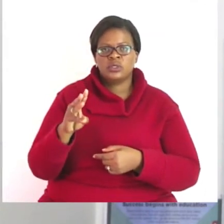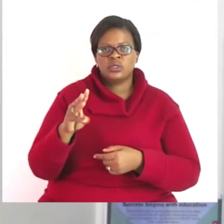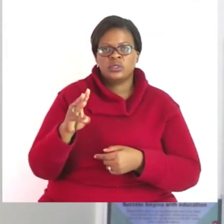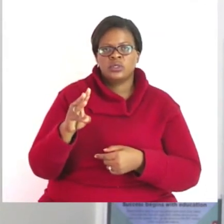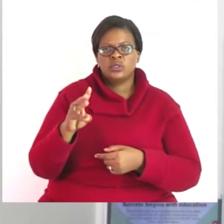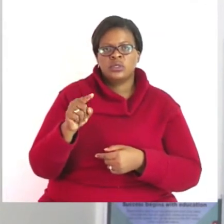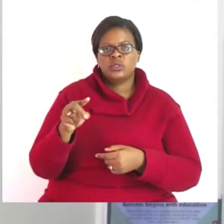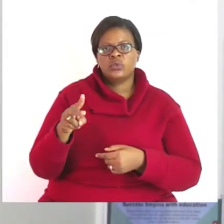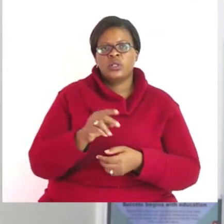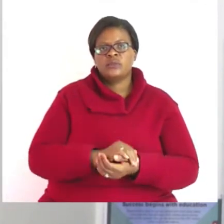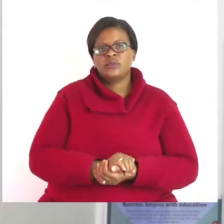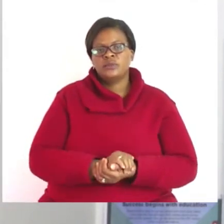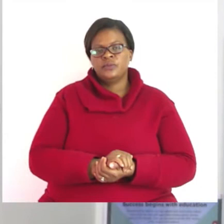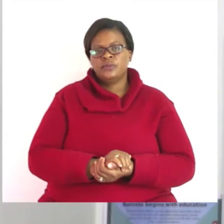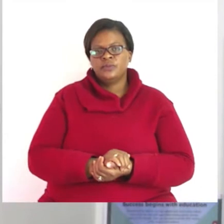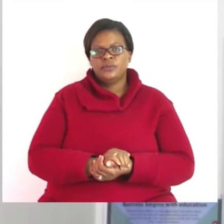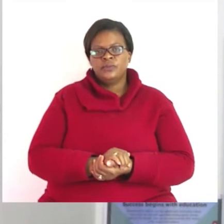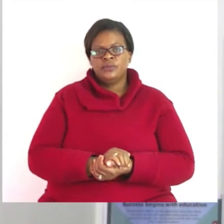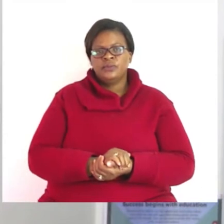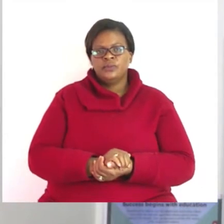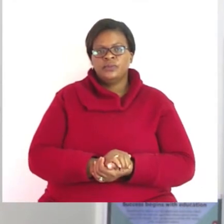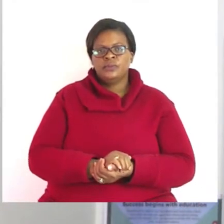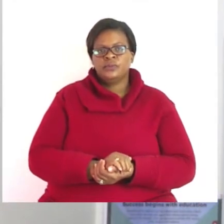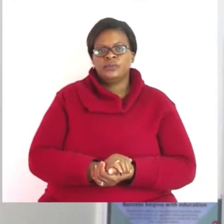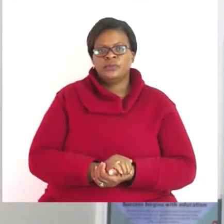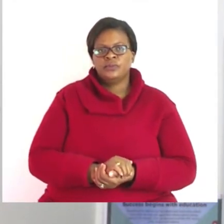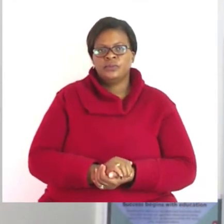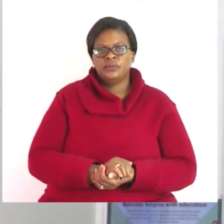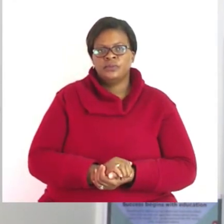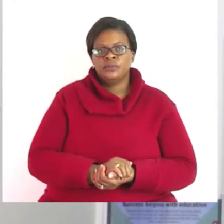I don't have enough space here, so